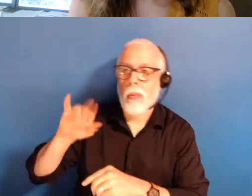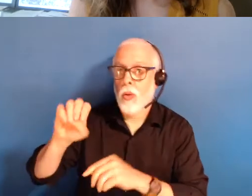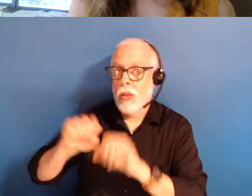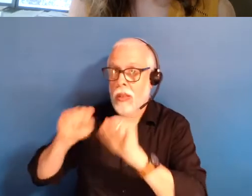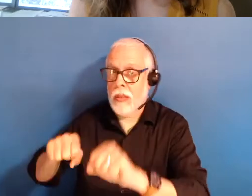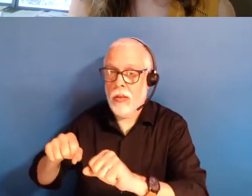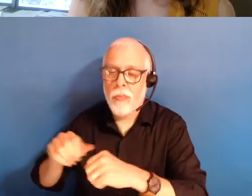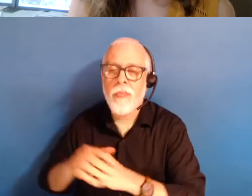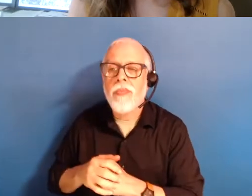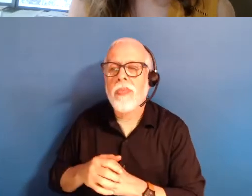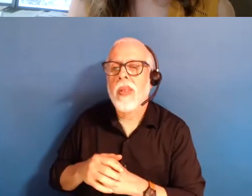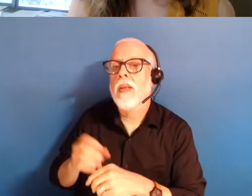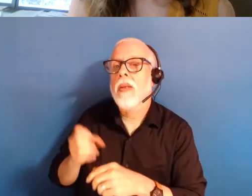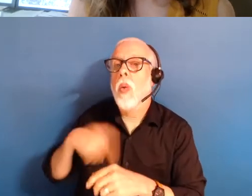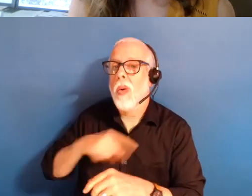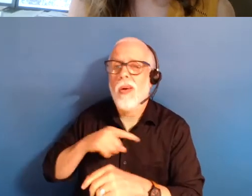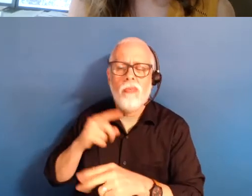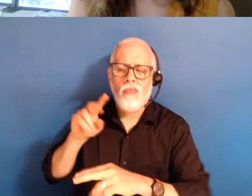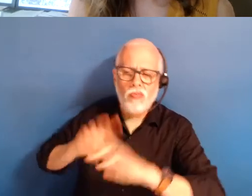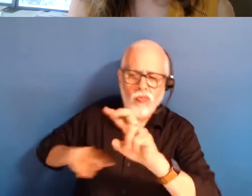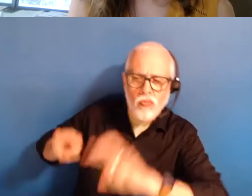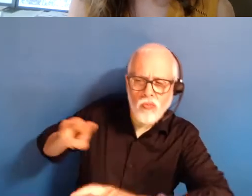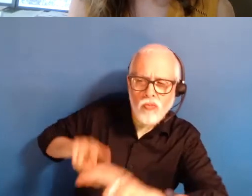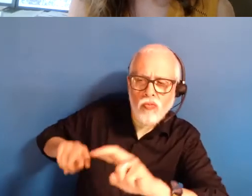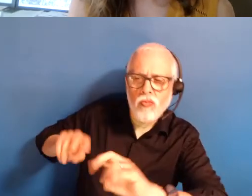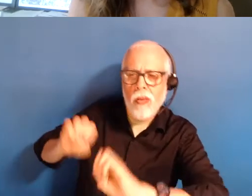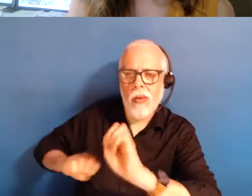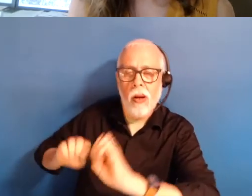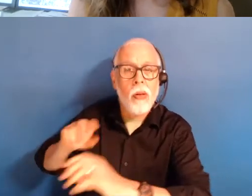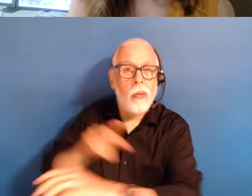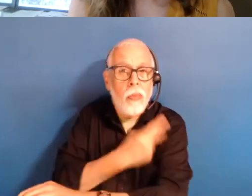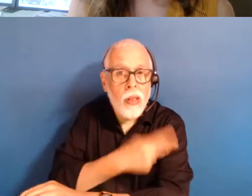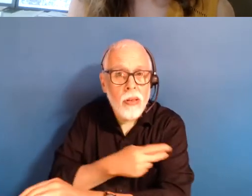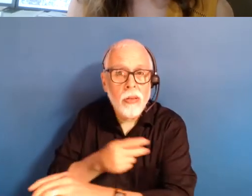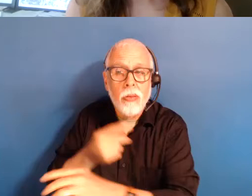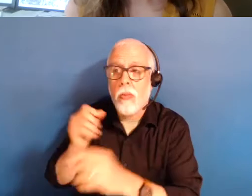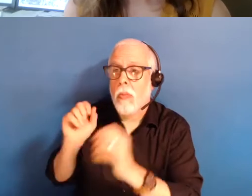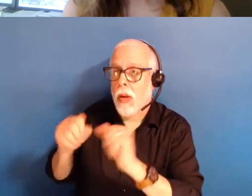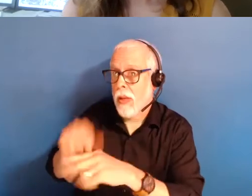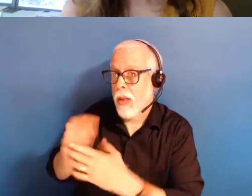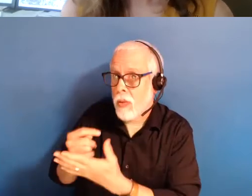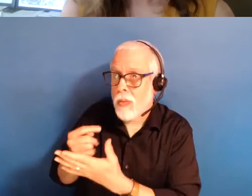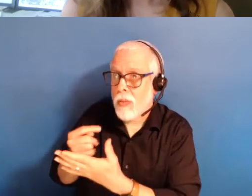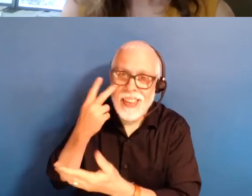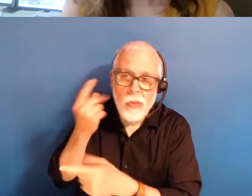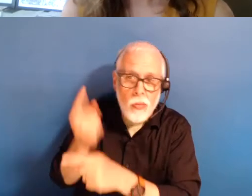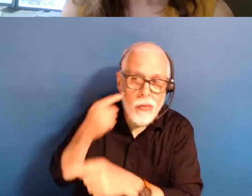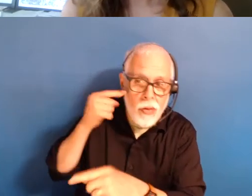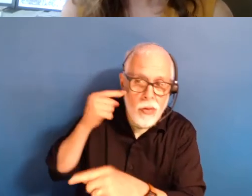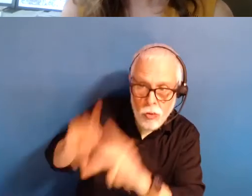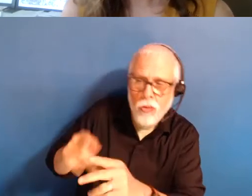works. And so we can always evaluate, patients that can be considered for this treatment to see if it's right for them.